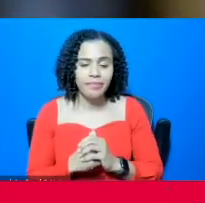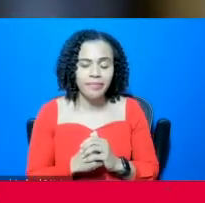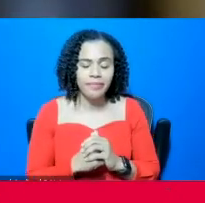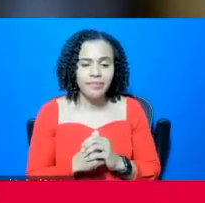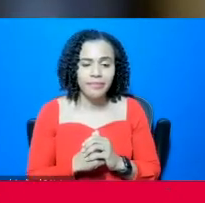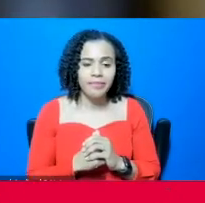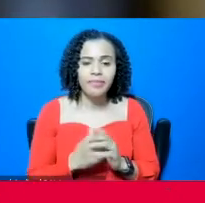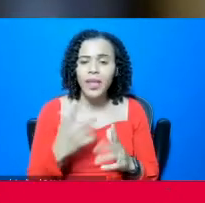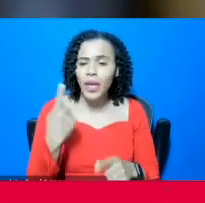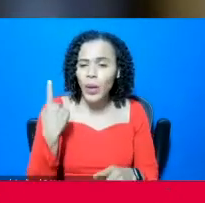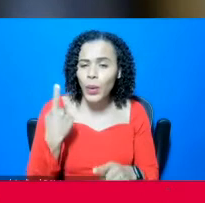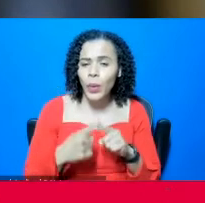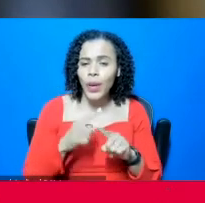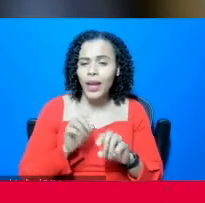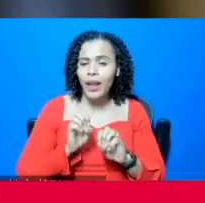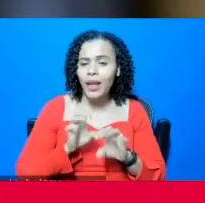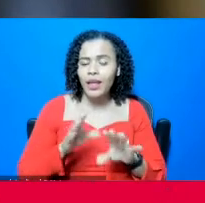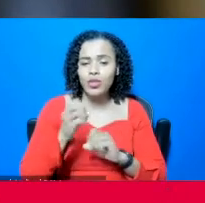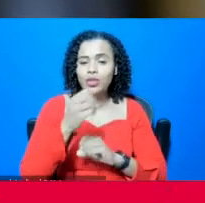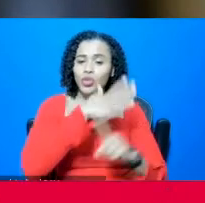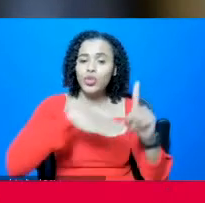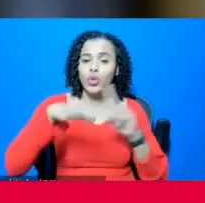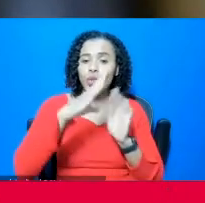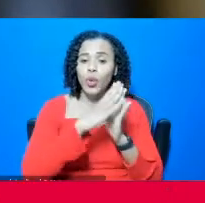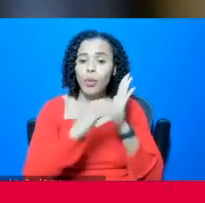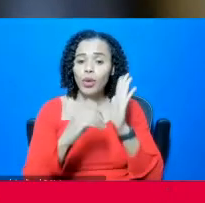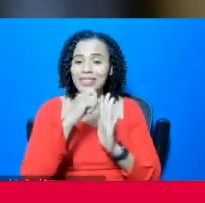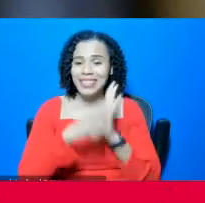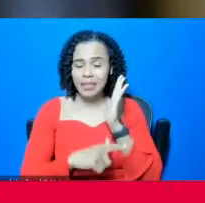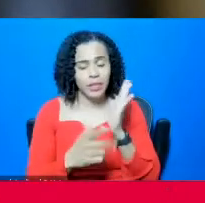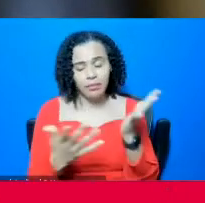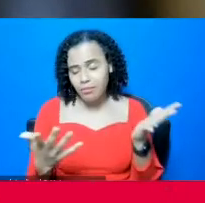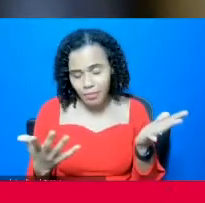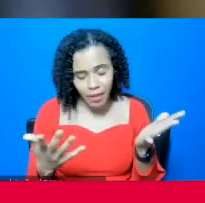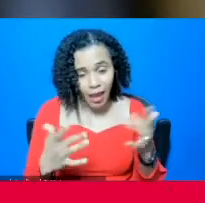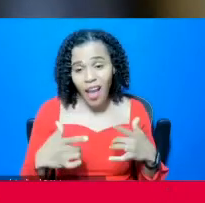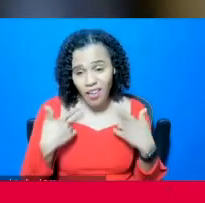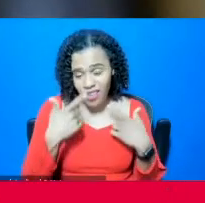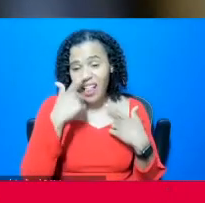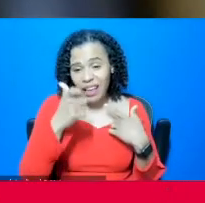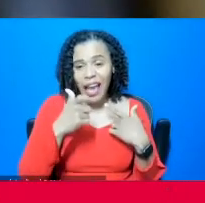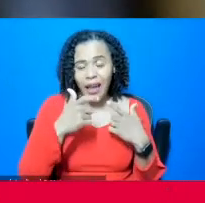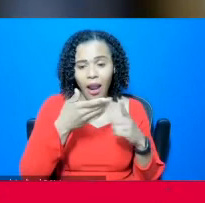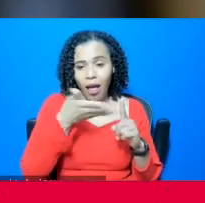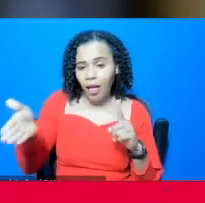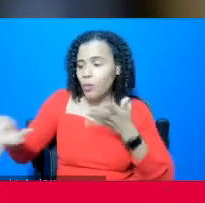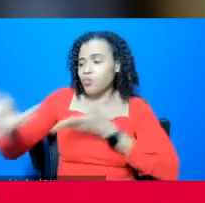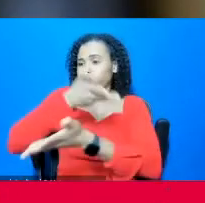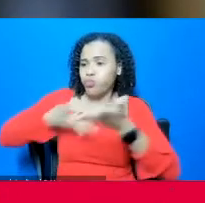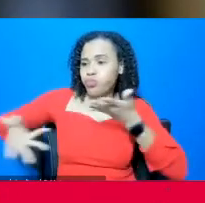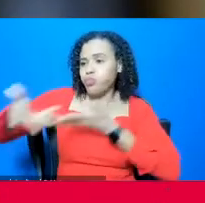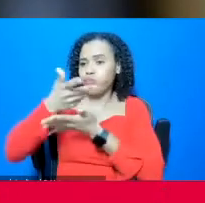and very quickly, because the social model itself could be an entire panel debate, is the idea of disability being